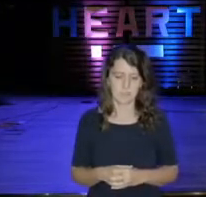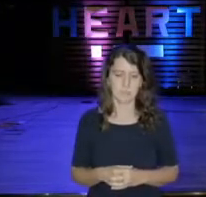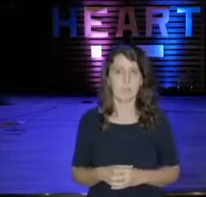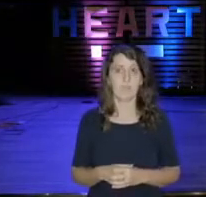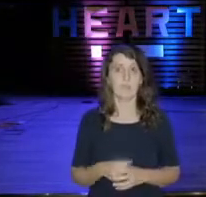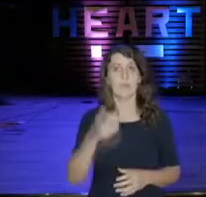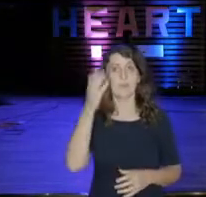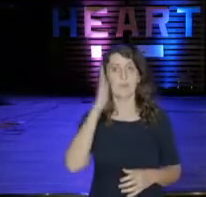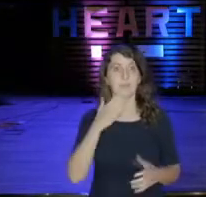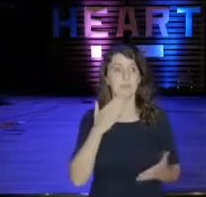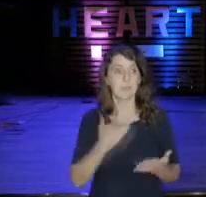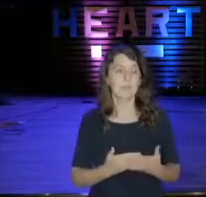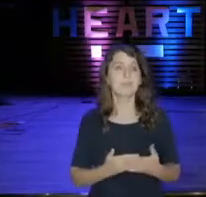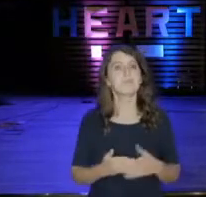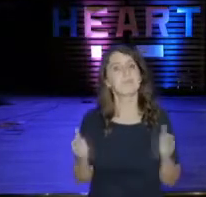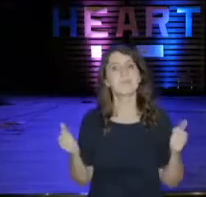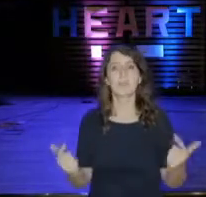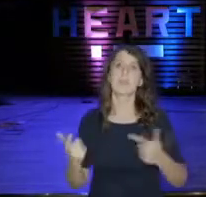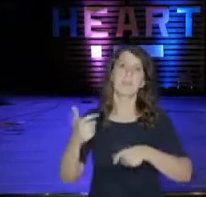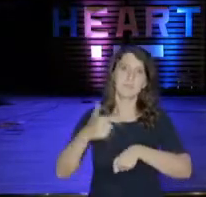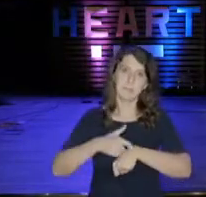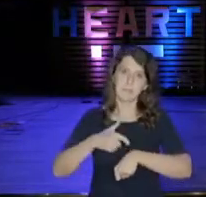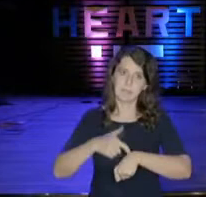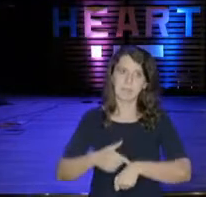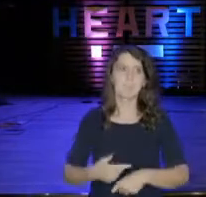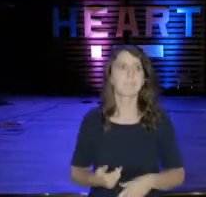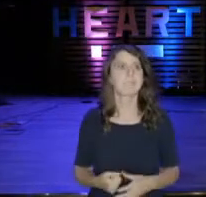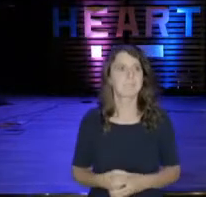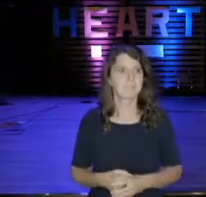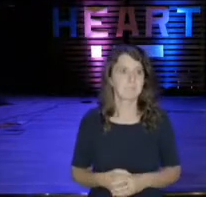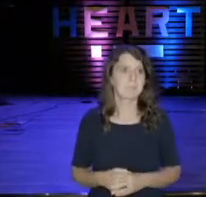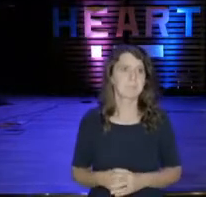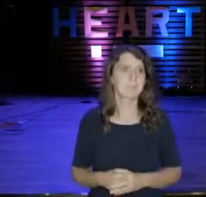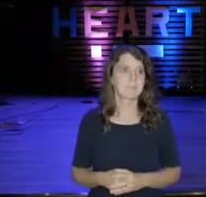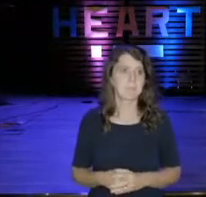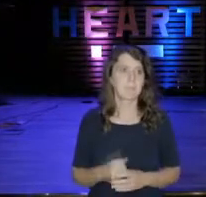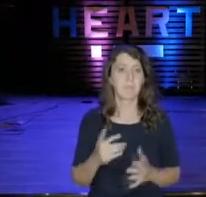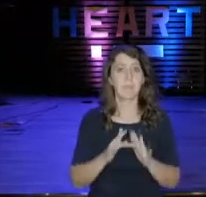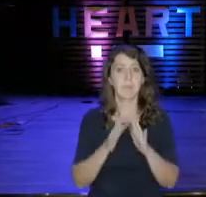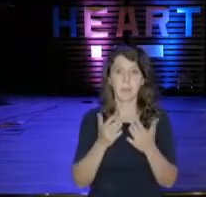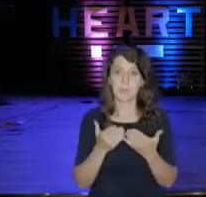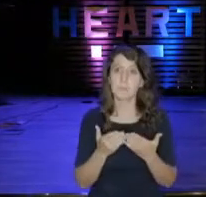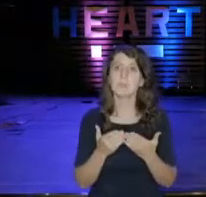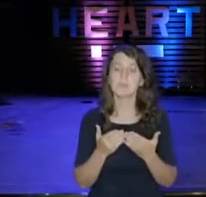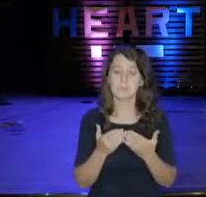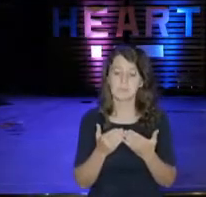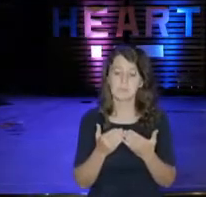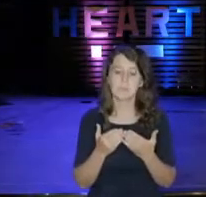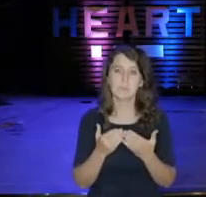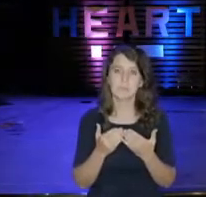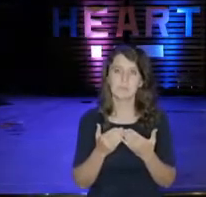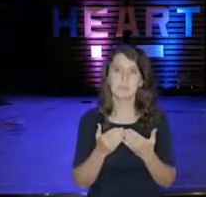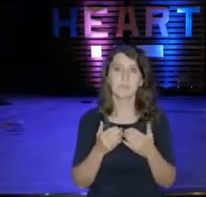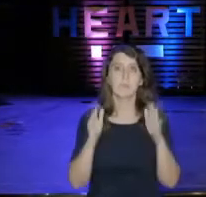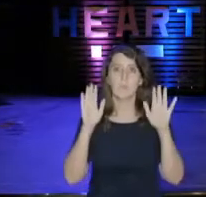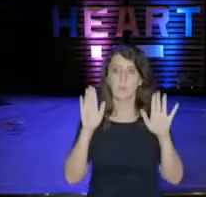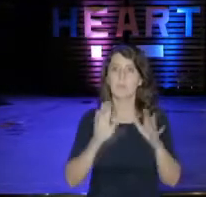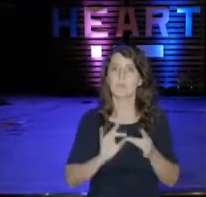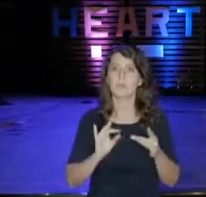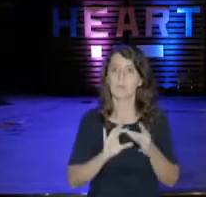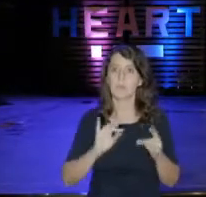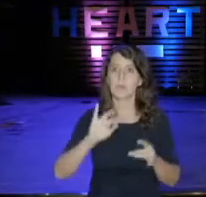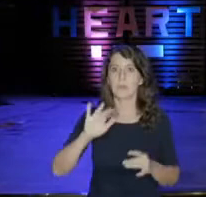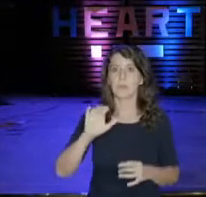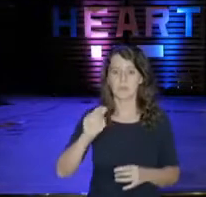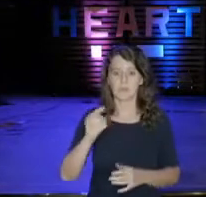Well, God is good all the time. If you have your Bibles, go ahead and turn to a wonderful story in John